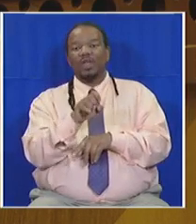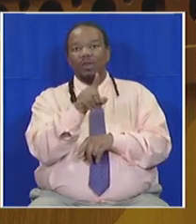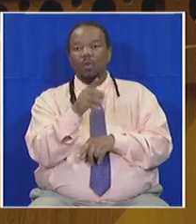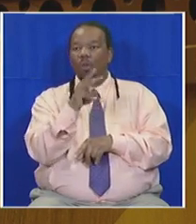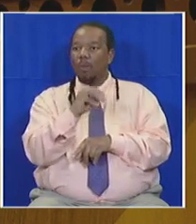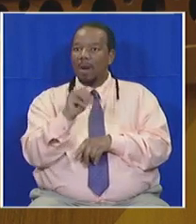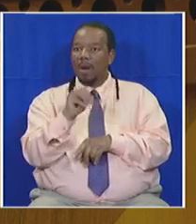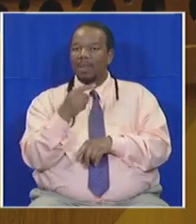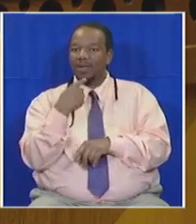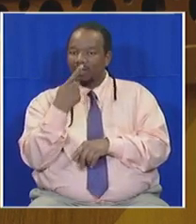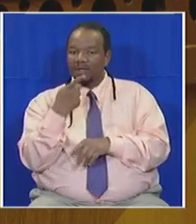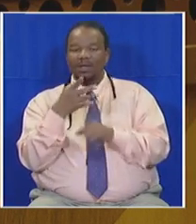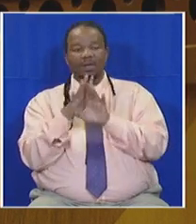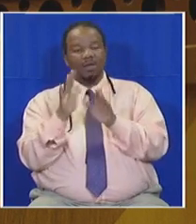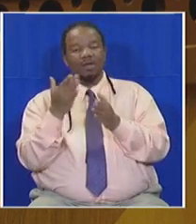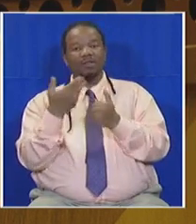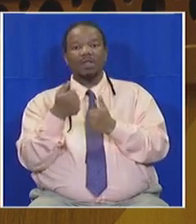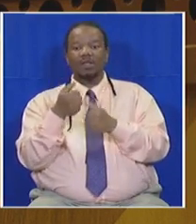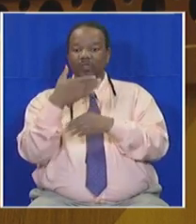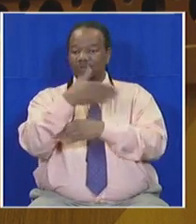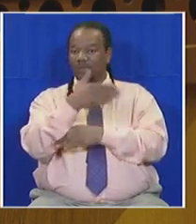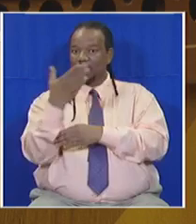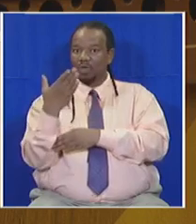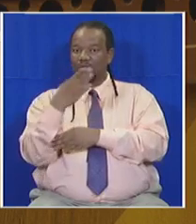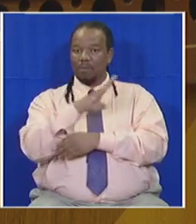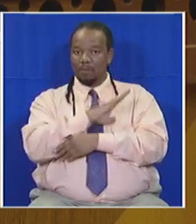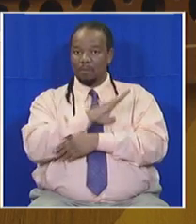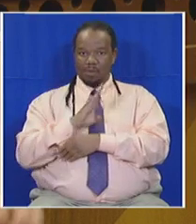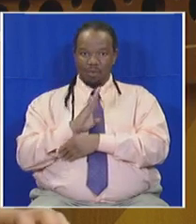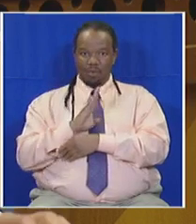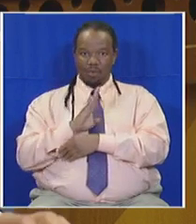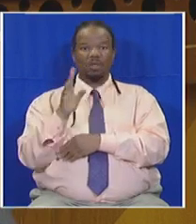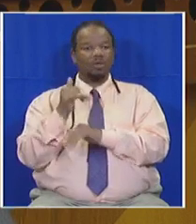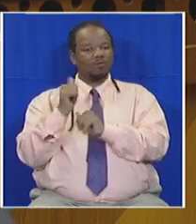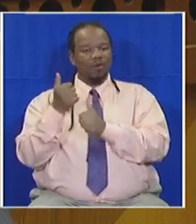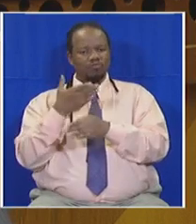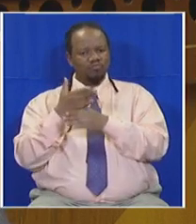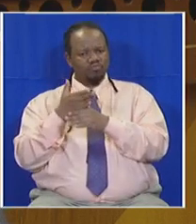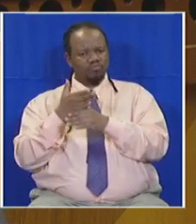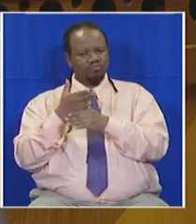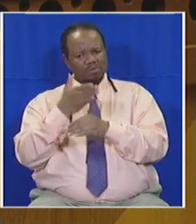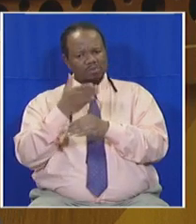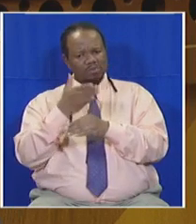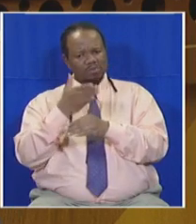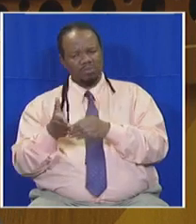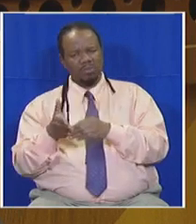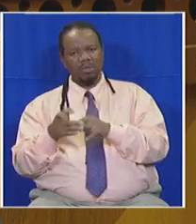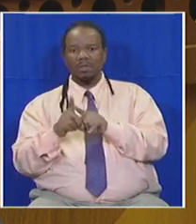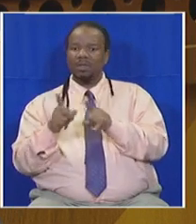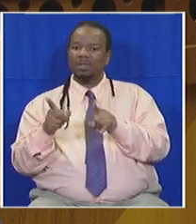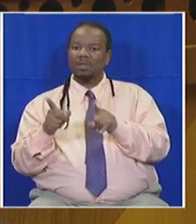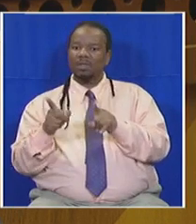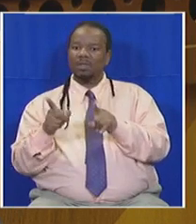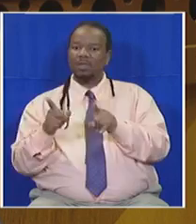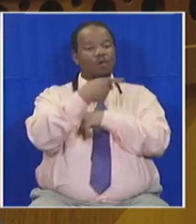Municipal Demarcation Board for their excellent work, often under difficult conditions and tight deadlines. The Spatial Transformation Conference hosted by